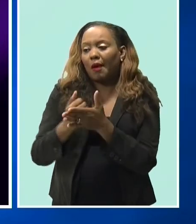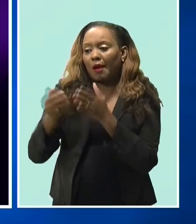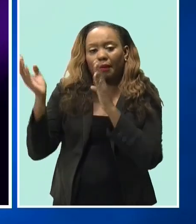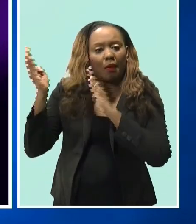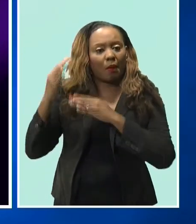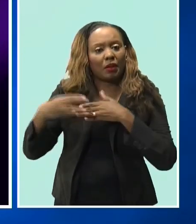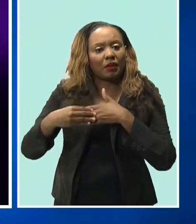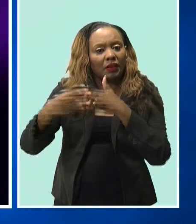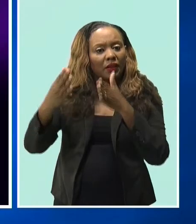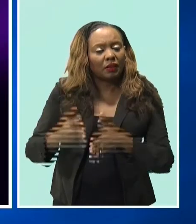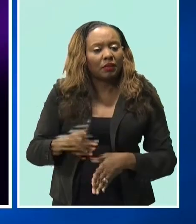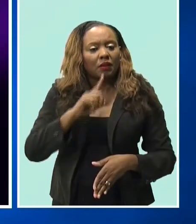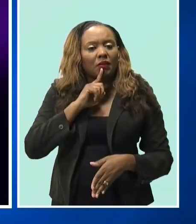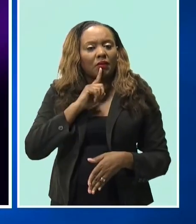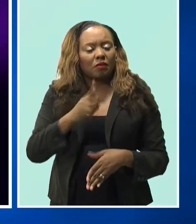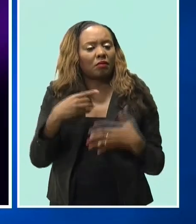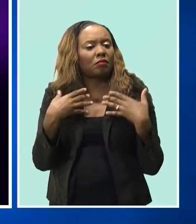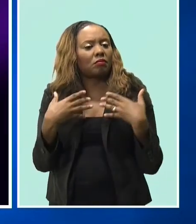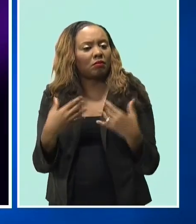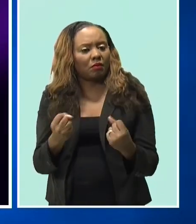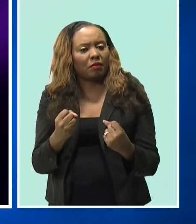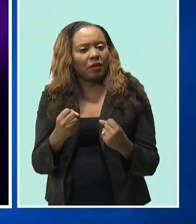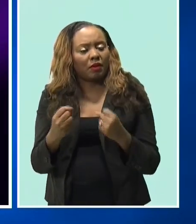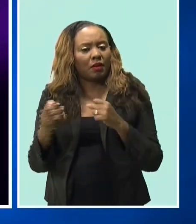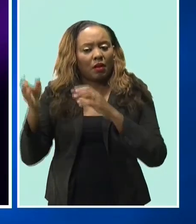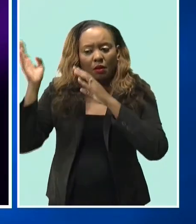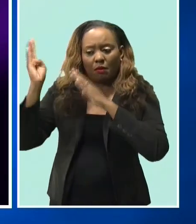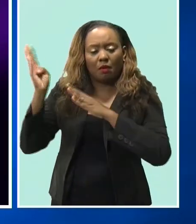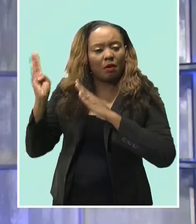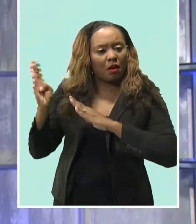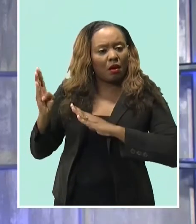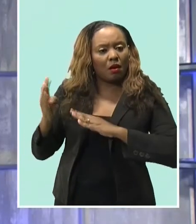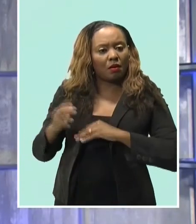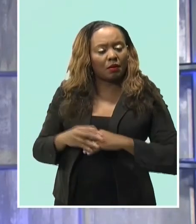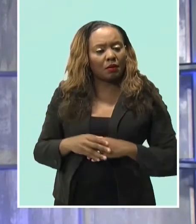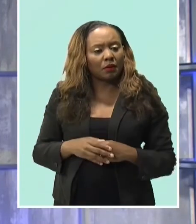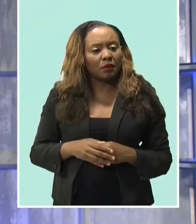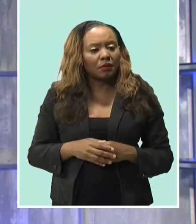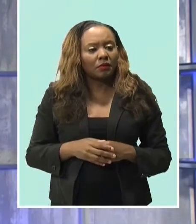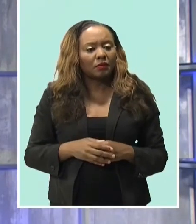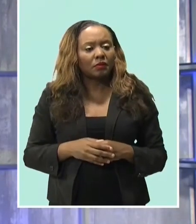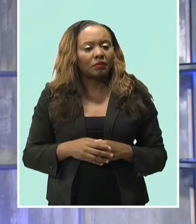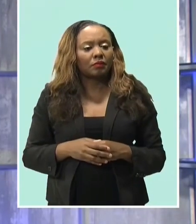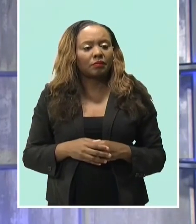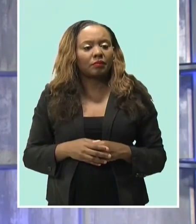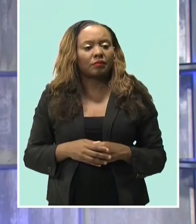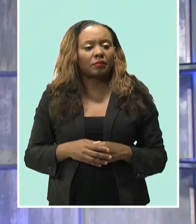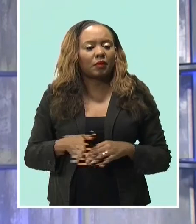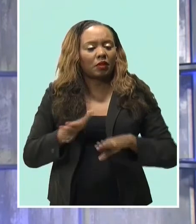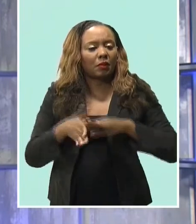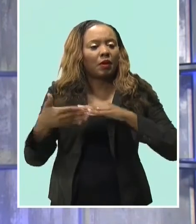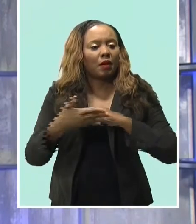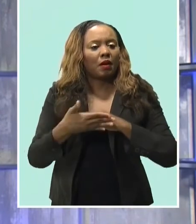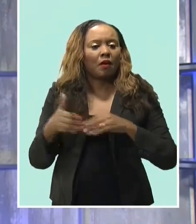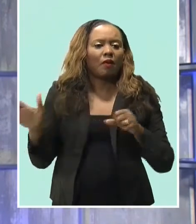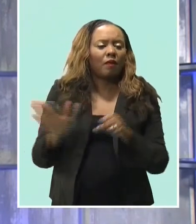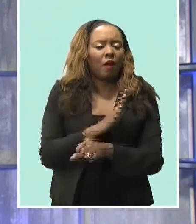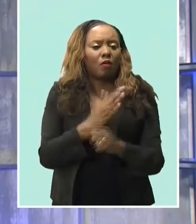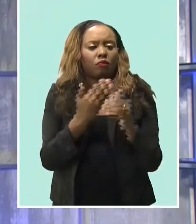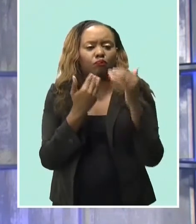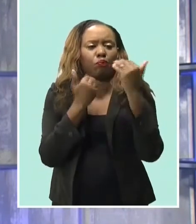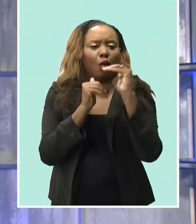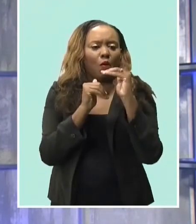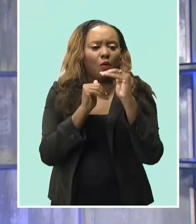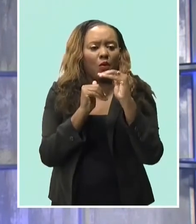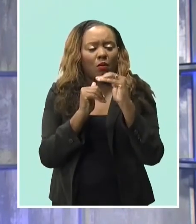and significantly strengthened our country's social fabric. With restrictions now in full effect in Jamaica to